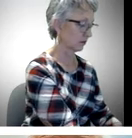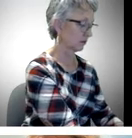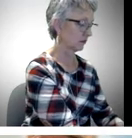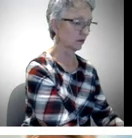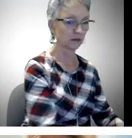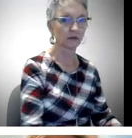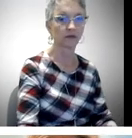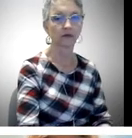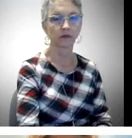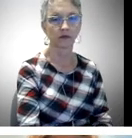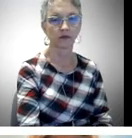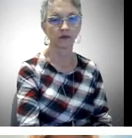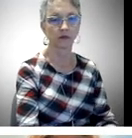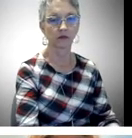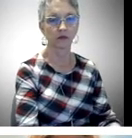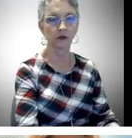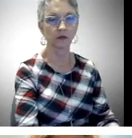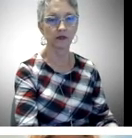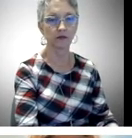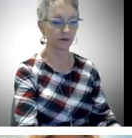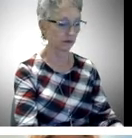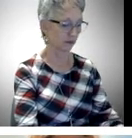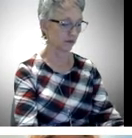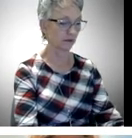self-determination. Next slide.